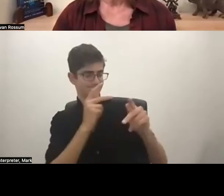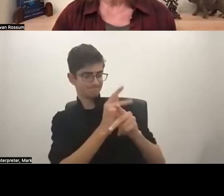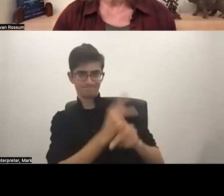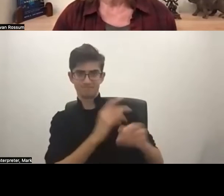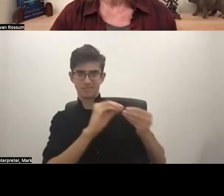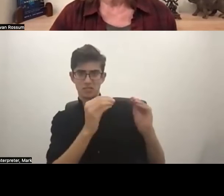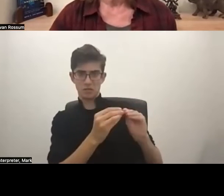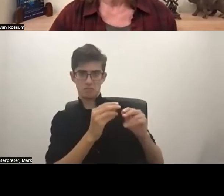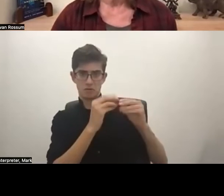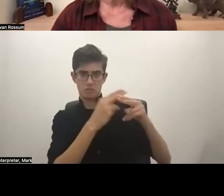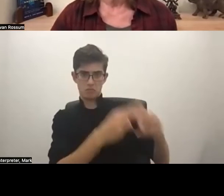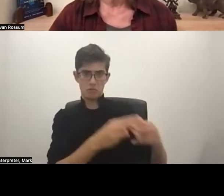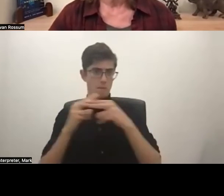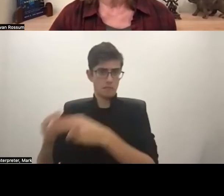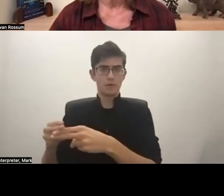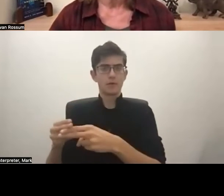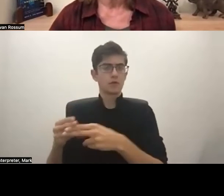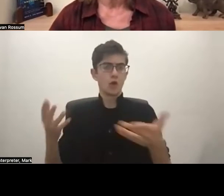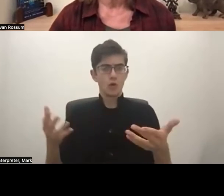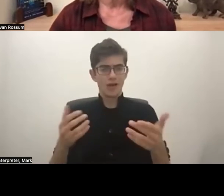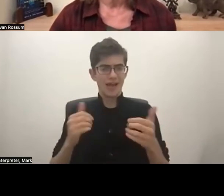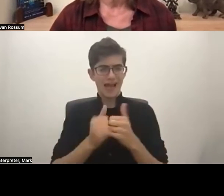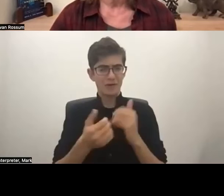healthful environment?